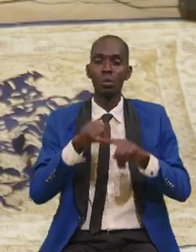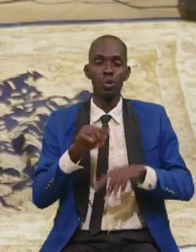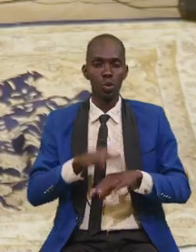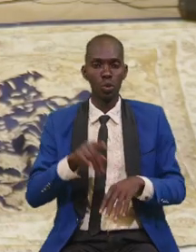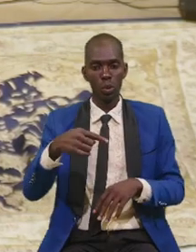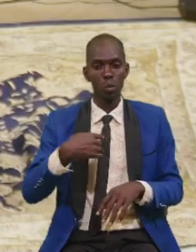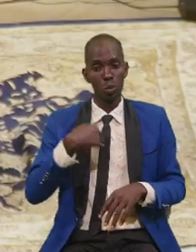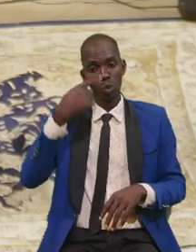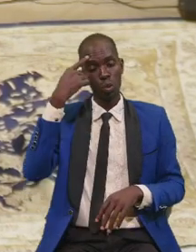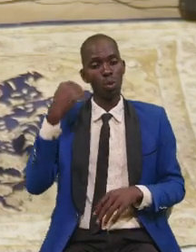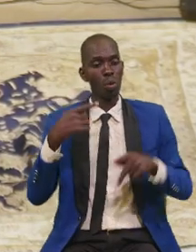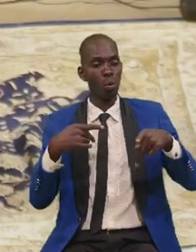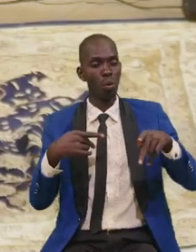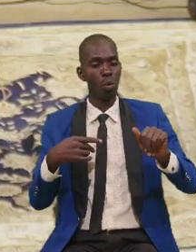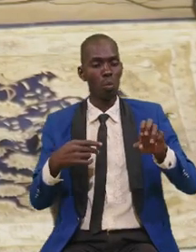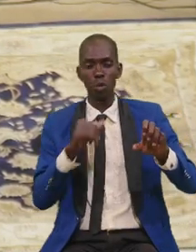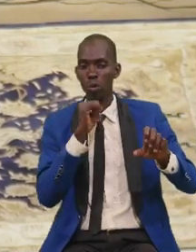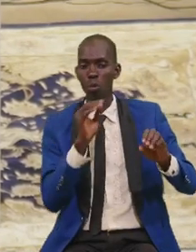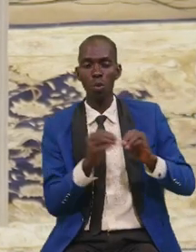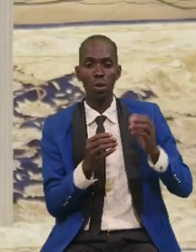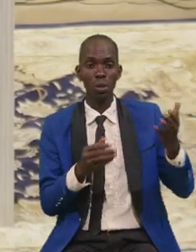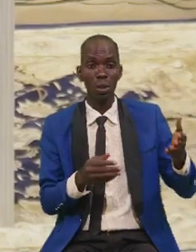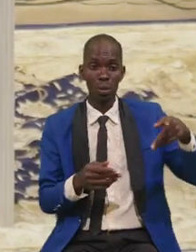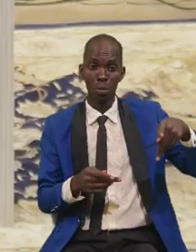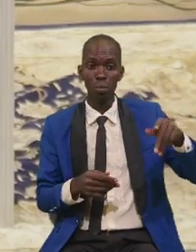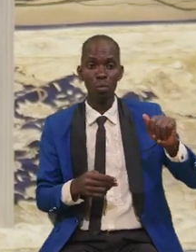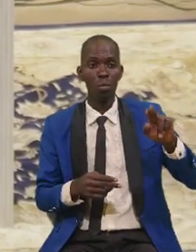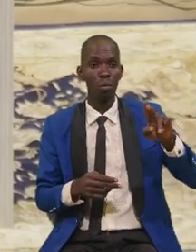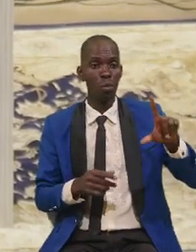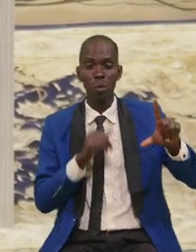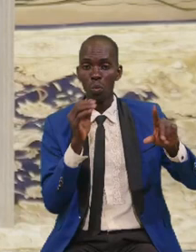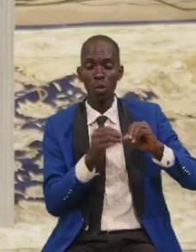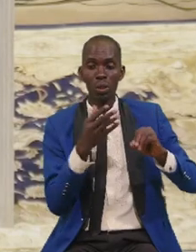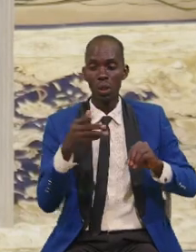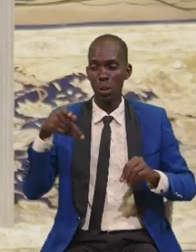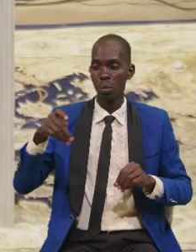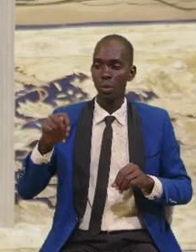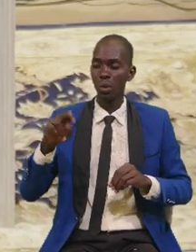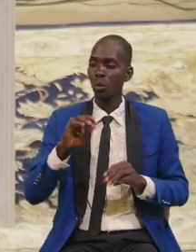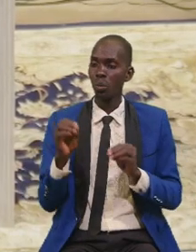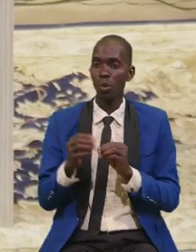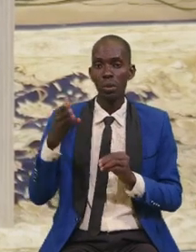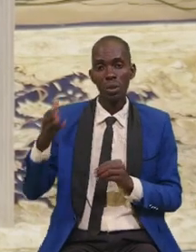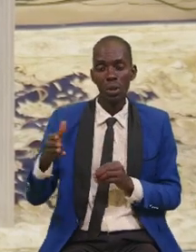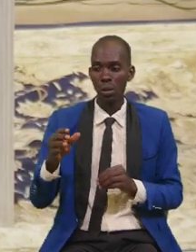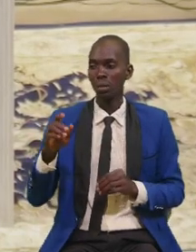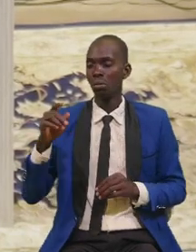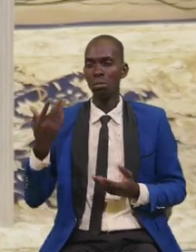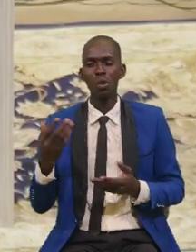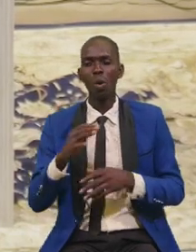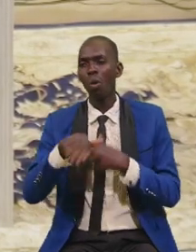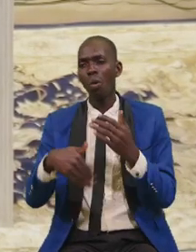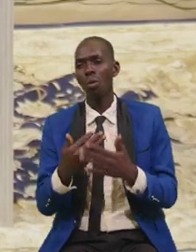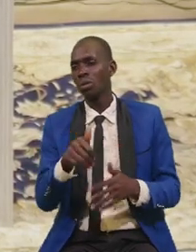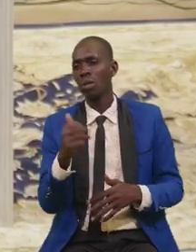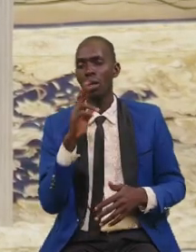there. Peter, in the name of Jesus, rise up and walk. Peter is no more here, but the lame people are still